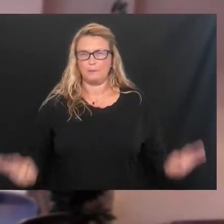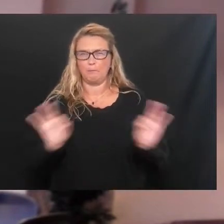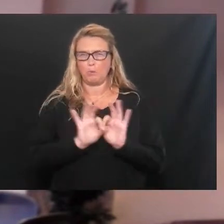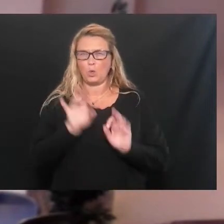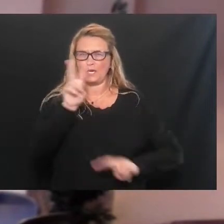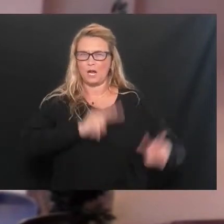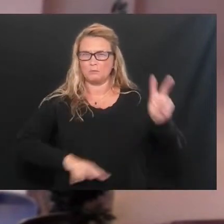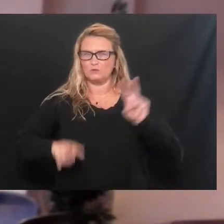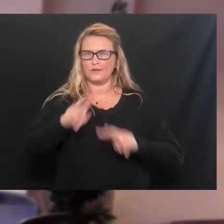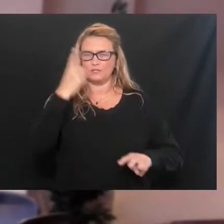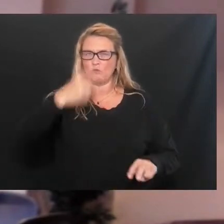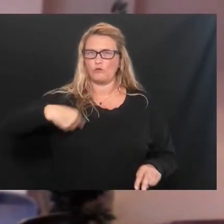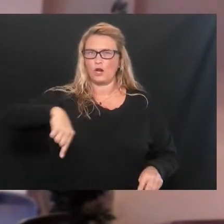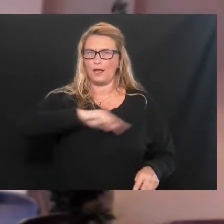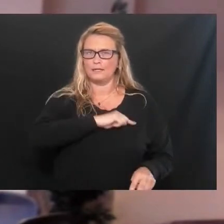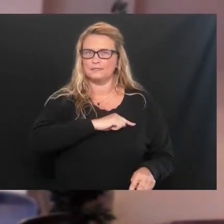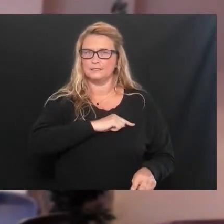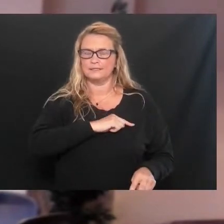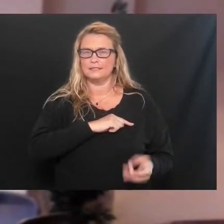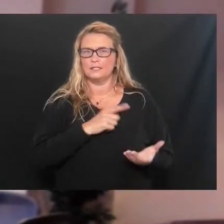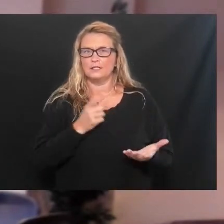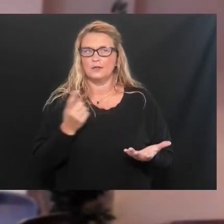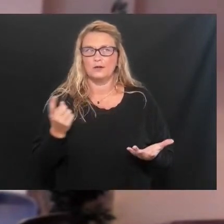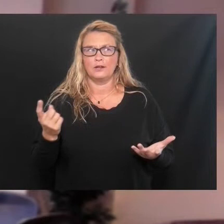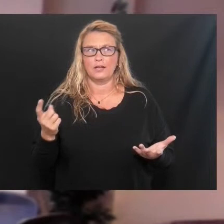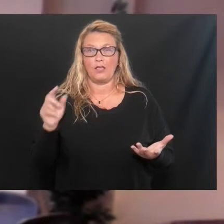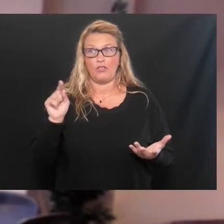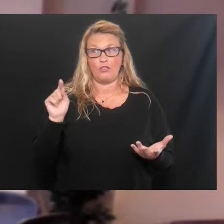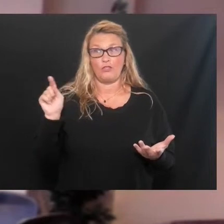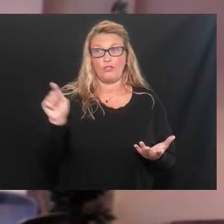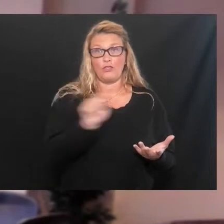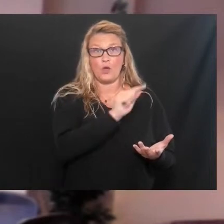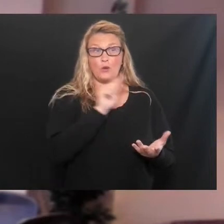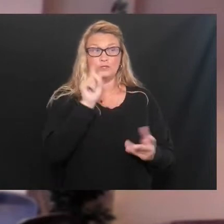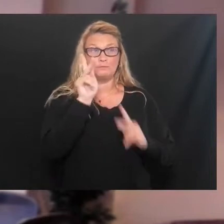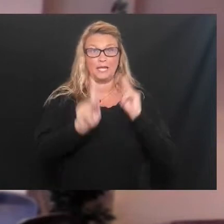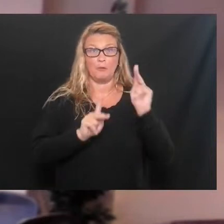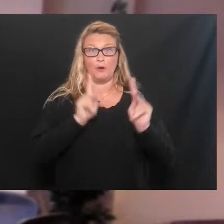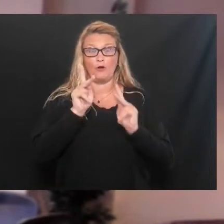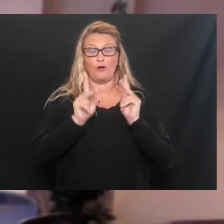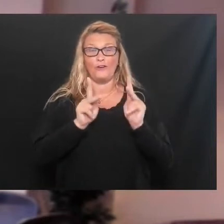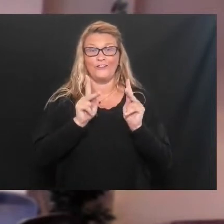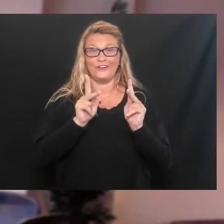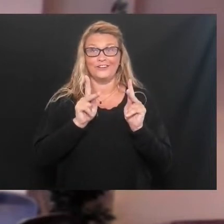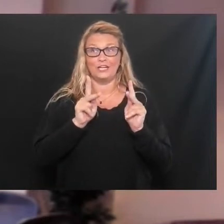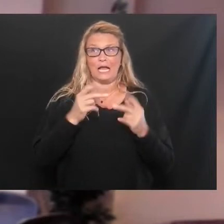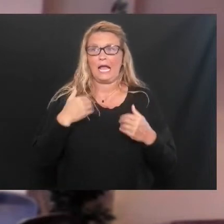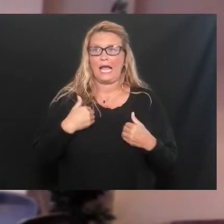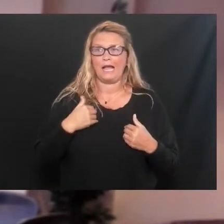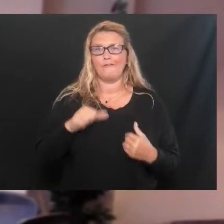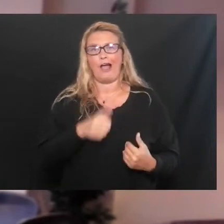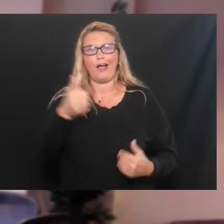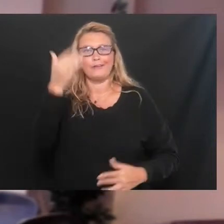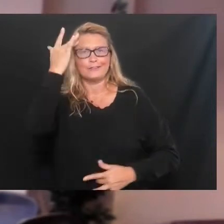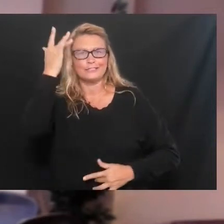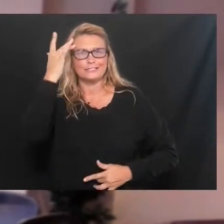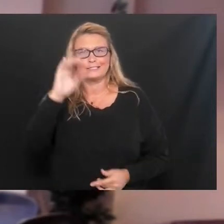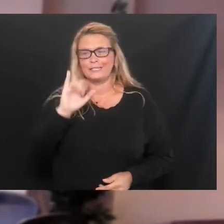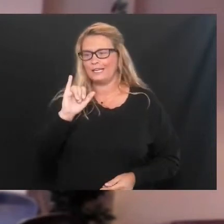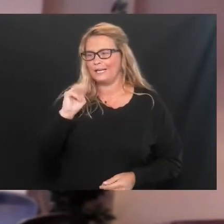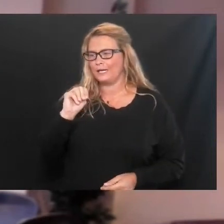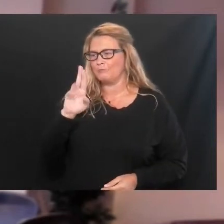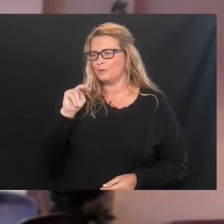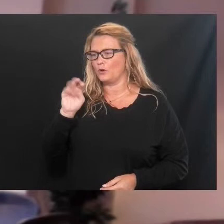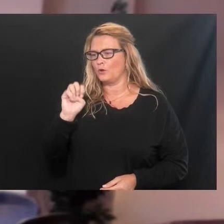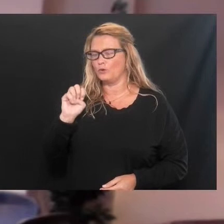for us, as we had talked about before, because these people, like the people that are immunocompromised, getting their third dose